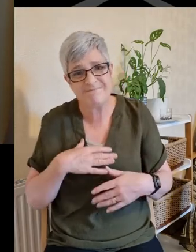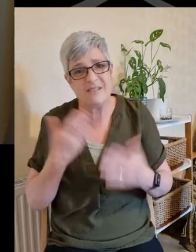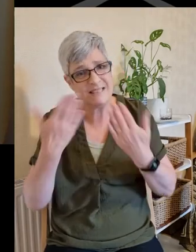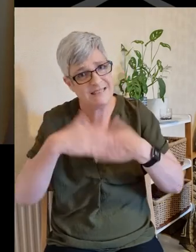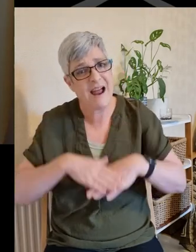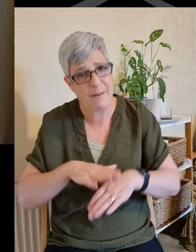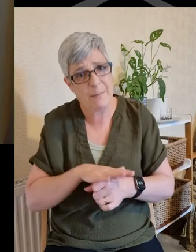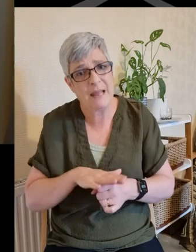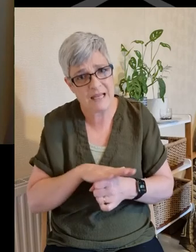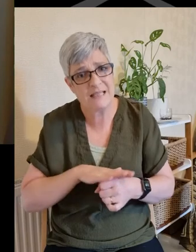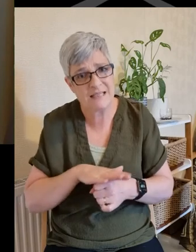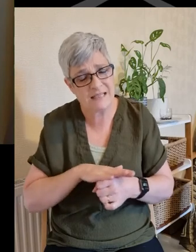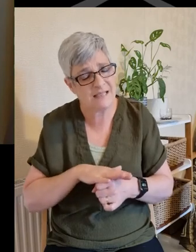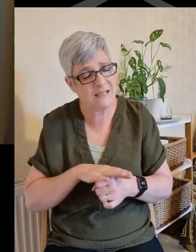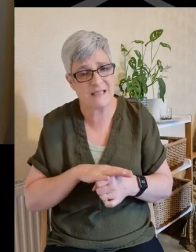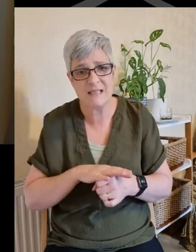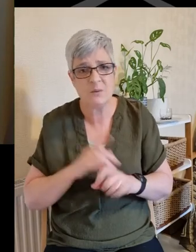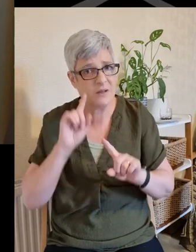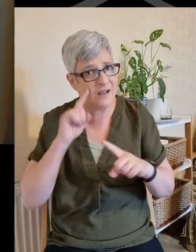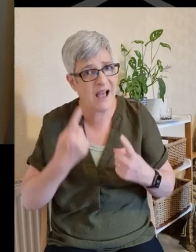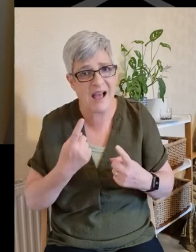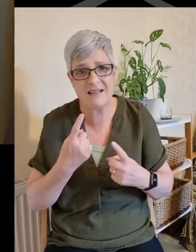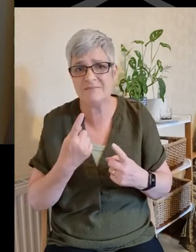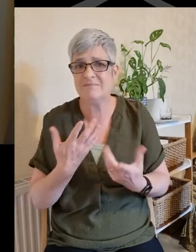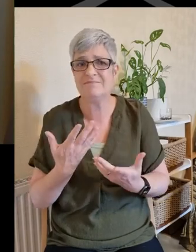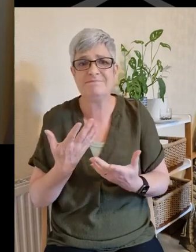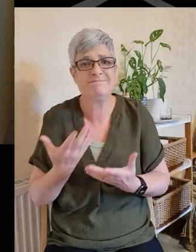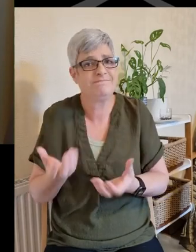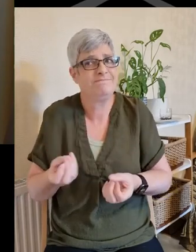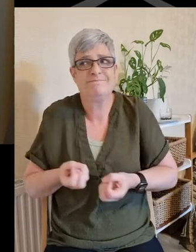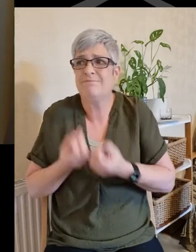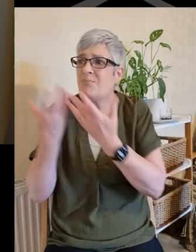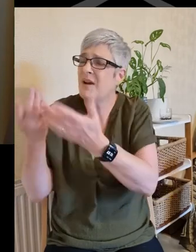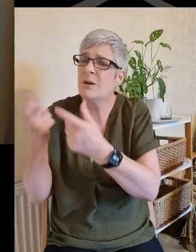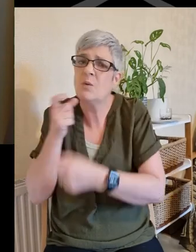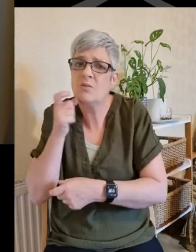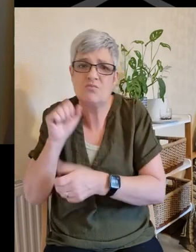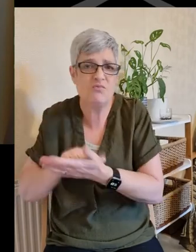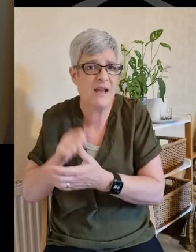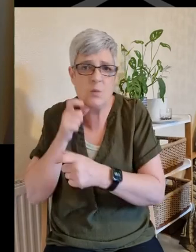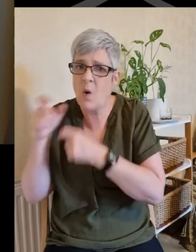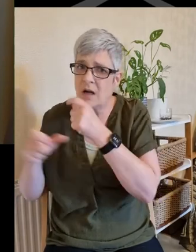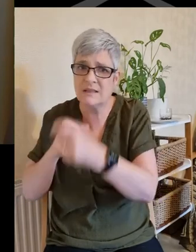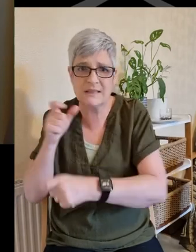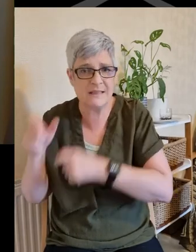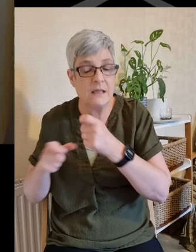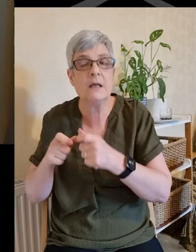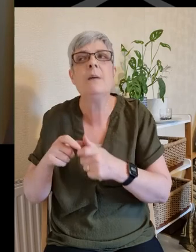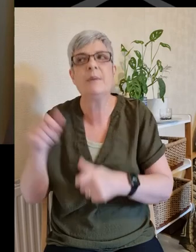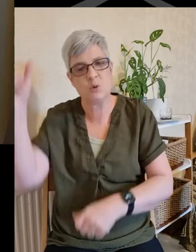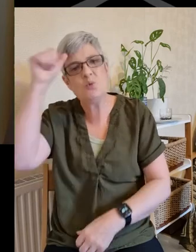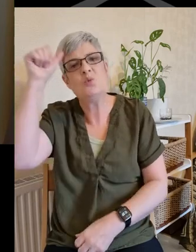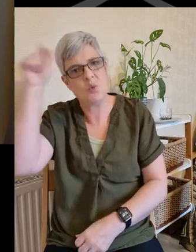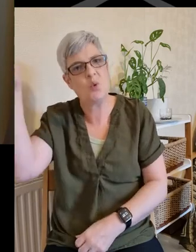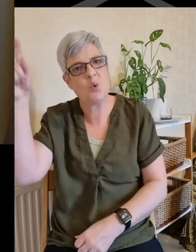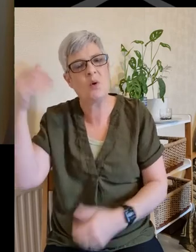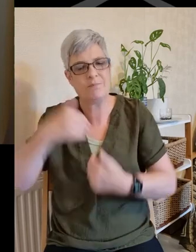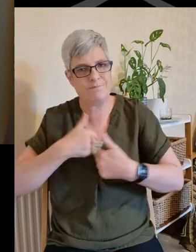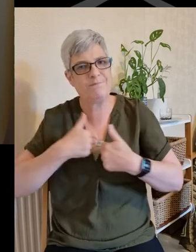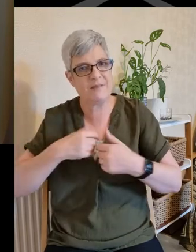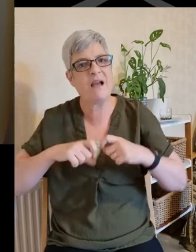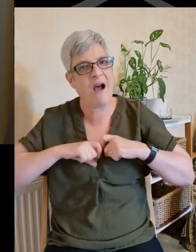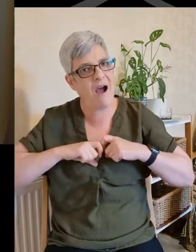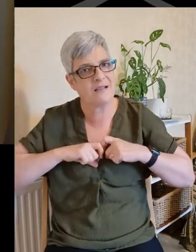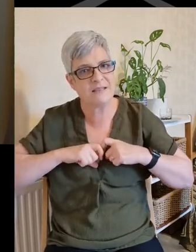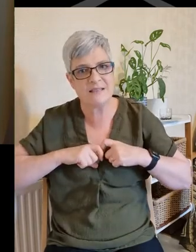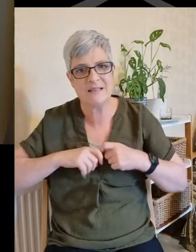place, when we can't always find words to bring to you. We know that you know what's in our hearts and that words aren't